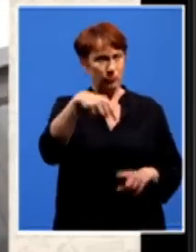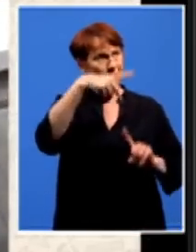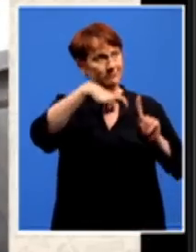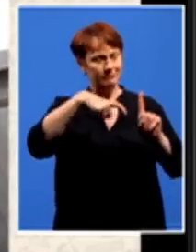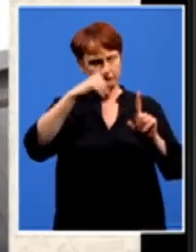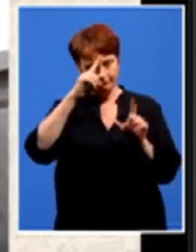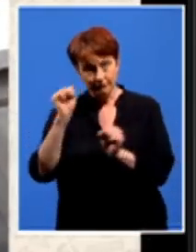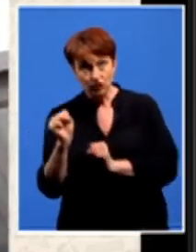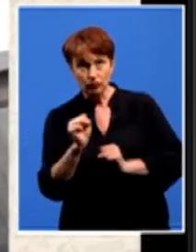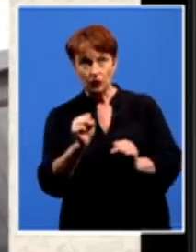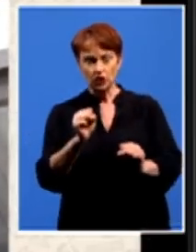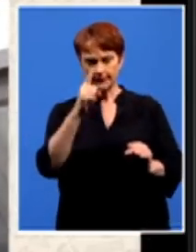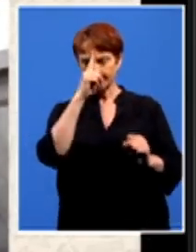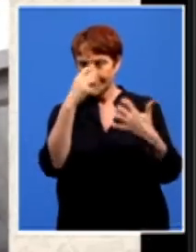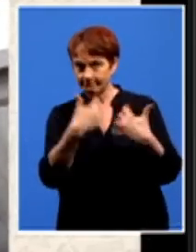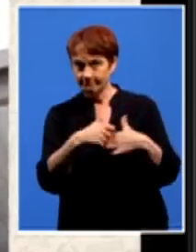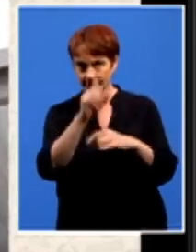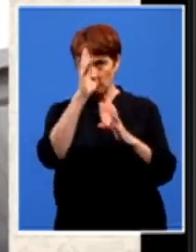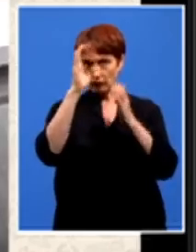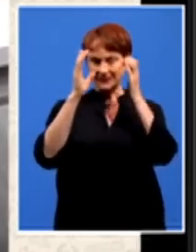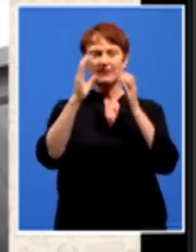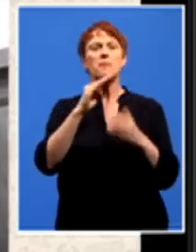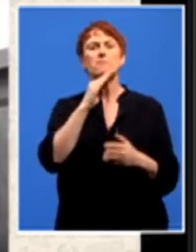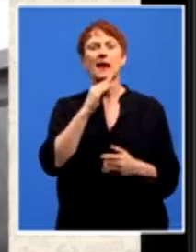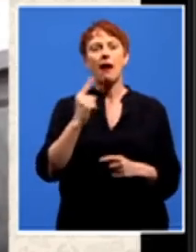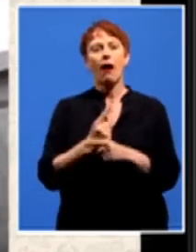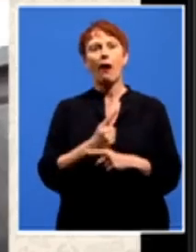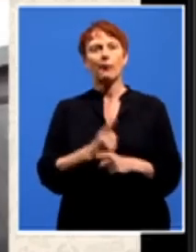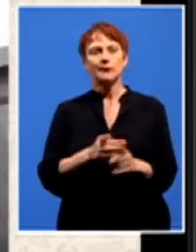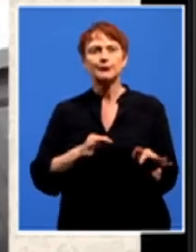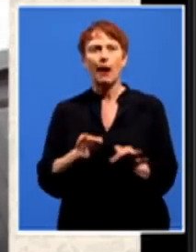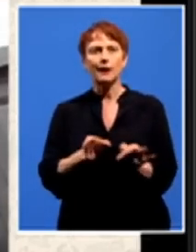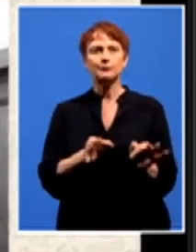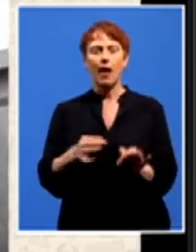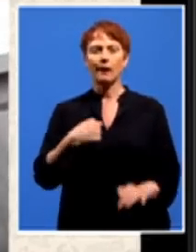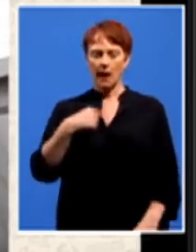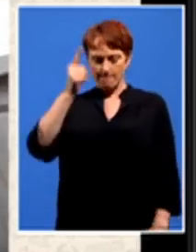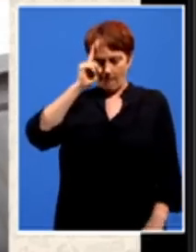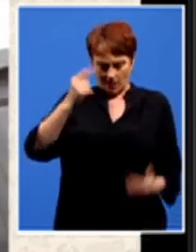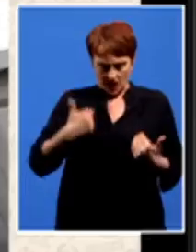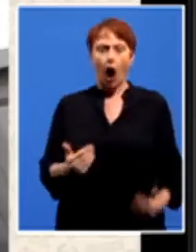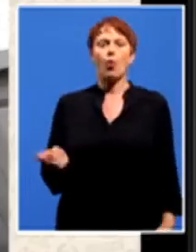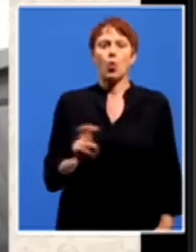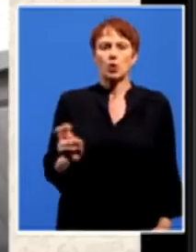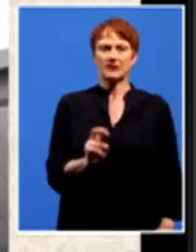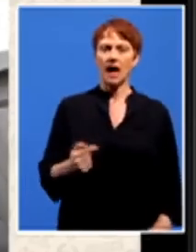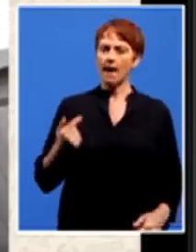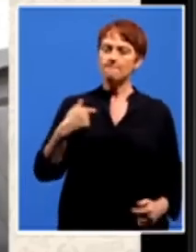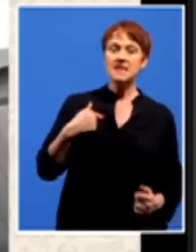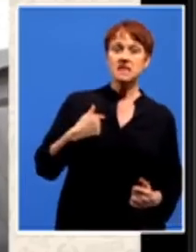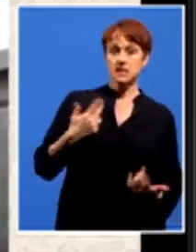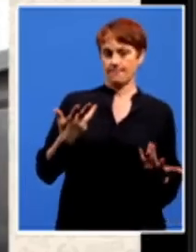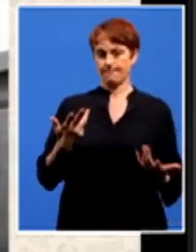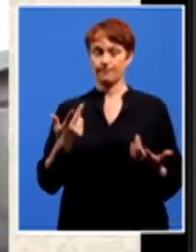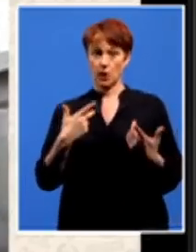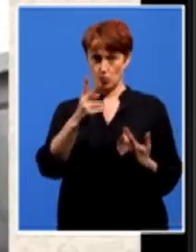thing called black-splaining. Now, what does it mean? It means you continue explaining your blackness. You know, no Tina Kasi sends so, no